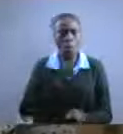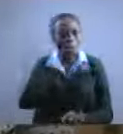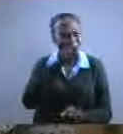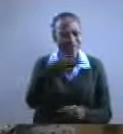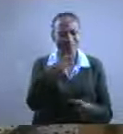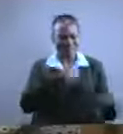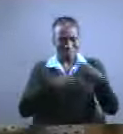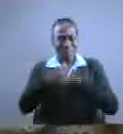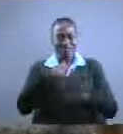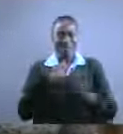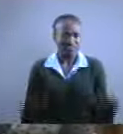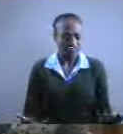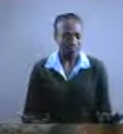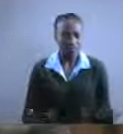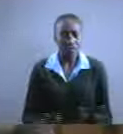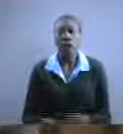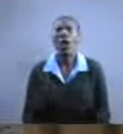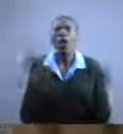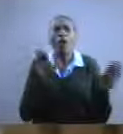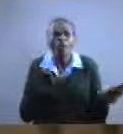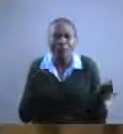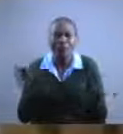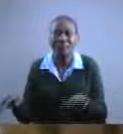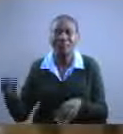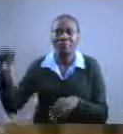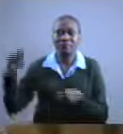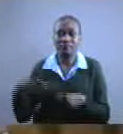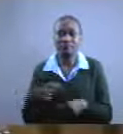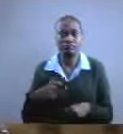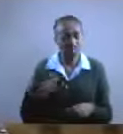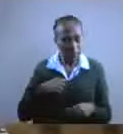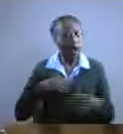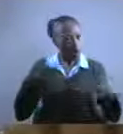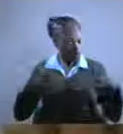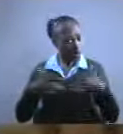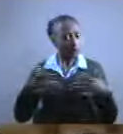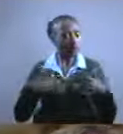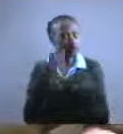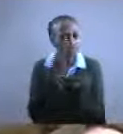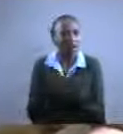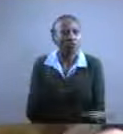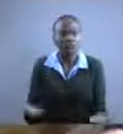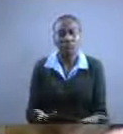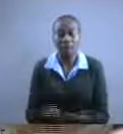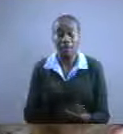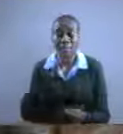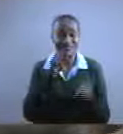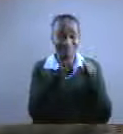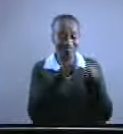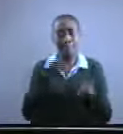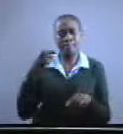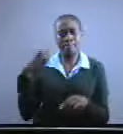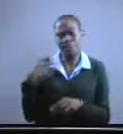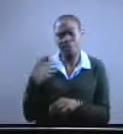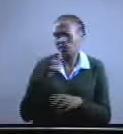or my Order, party all members. personally. Order. Let the speaker I was be raising heard. a legitimate concern. I wasn't saying it's the minister's fault.